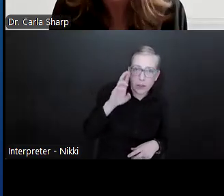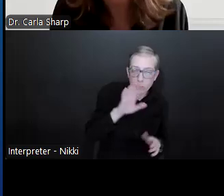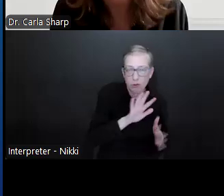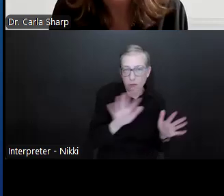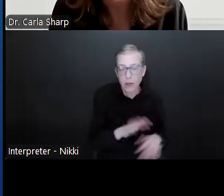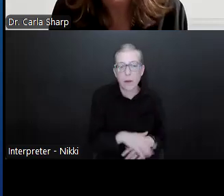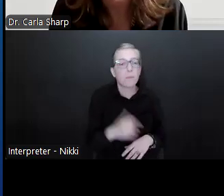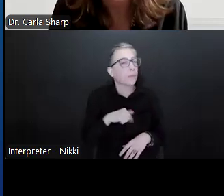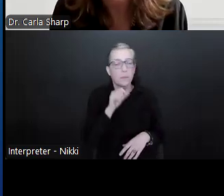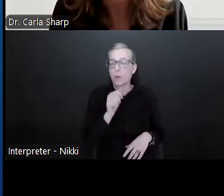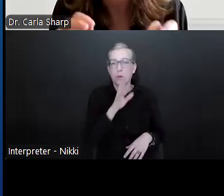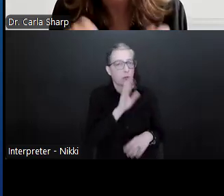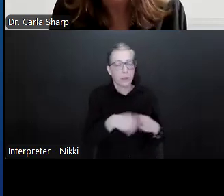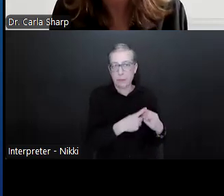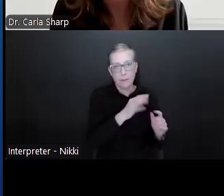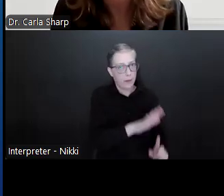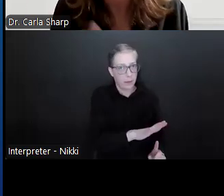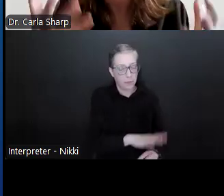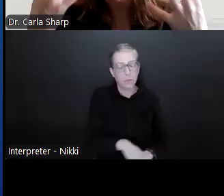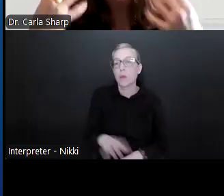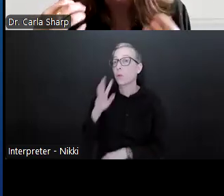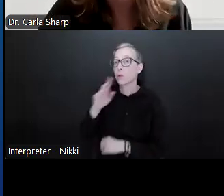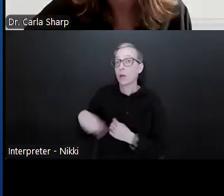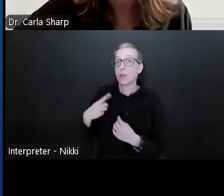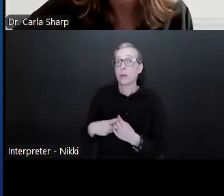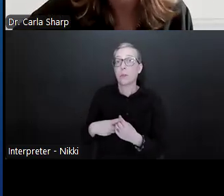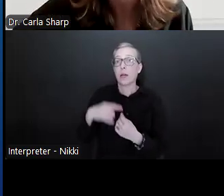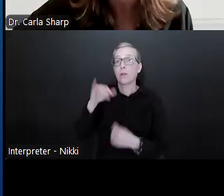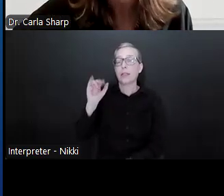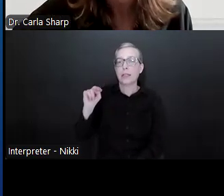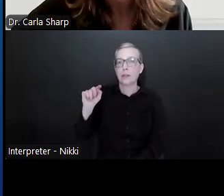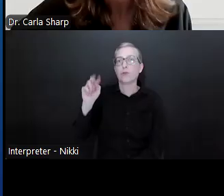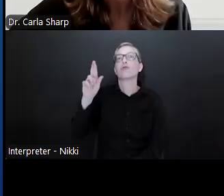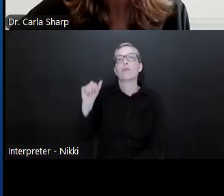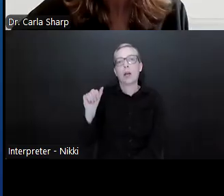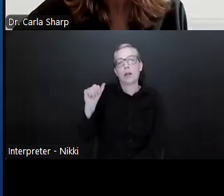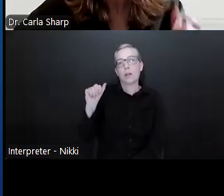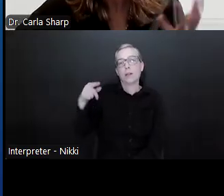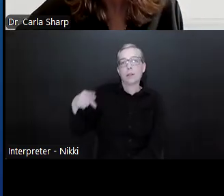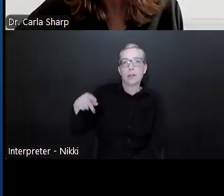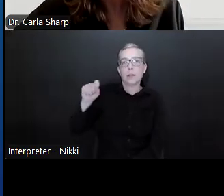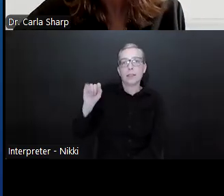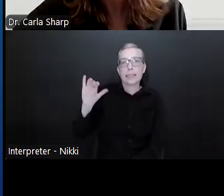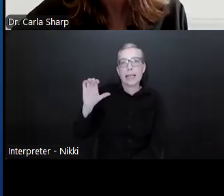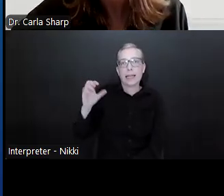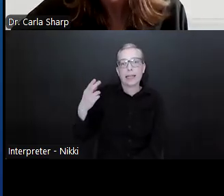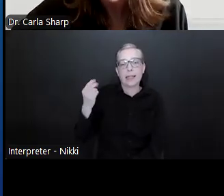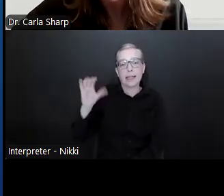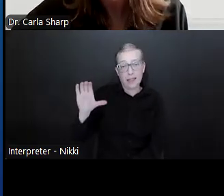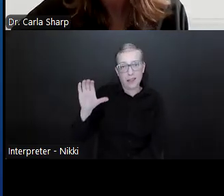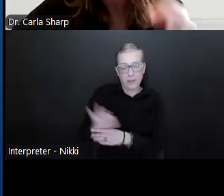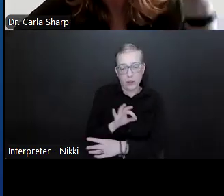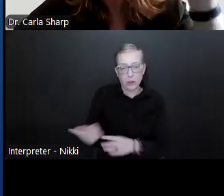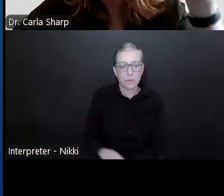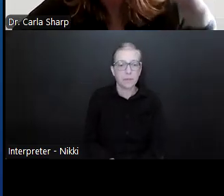not talking about the P factor. We are talking about an intrapsychic function. We've shown that narrative